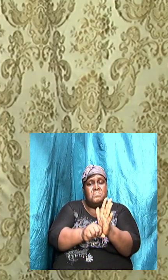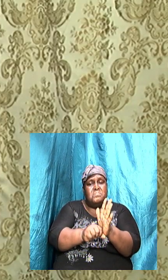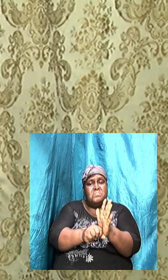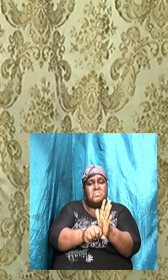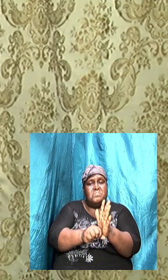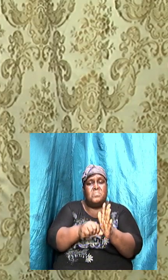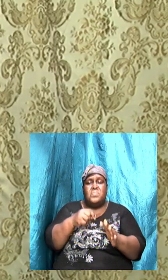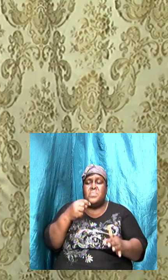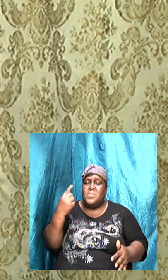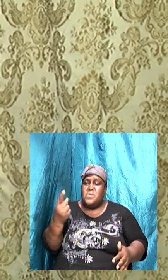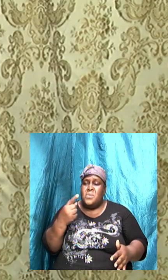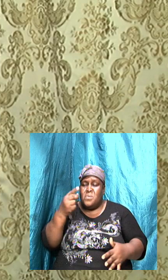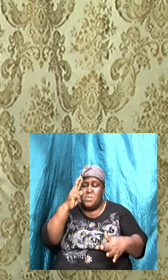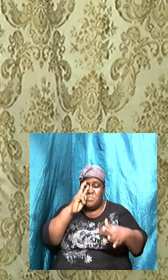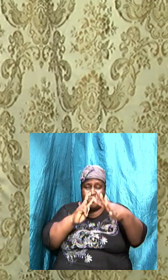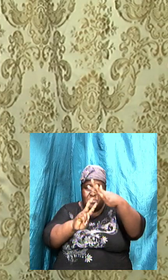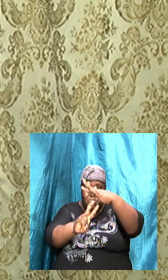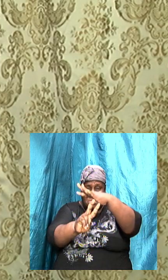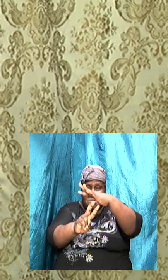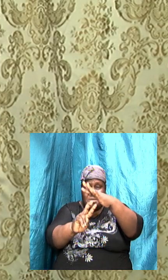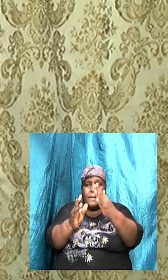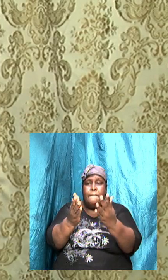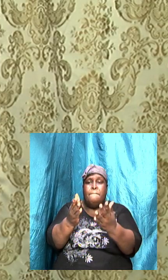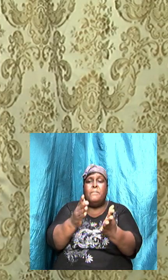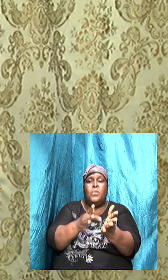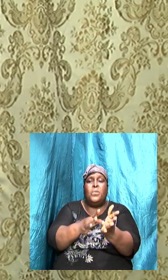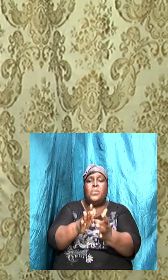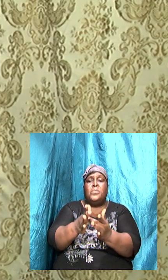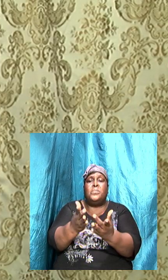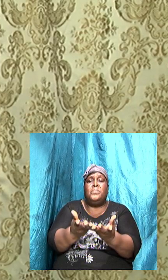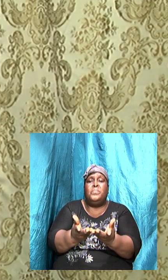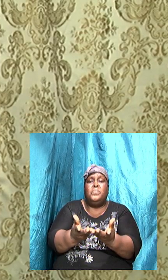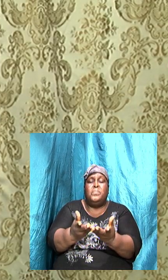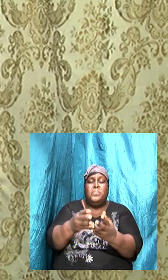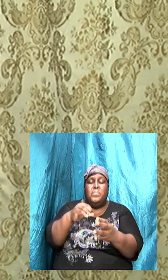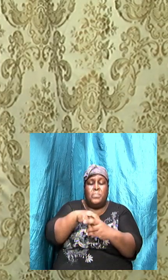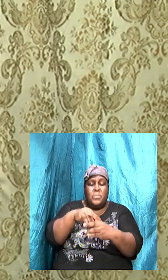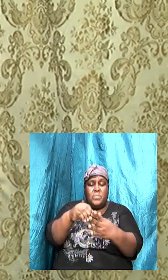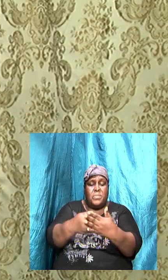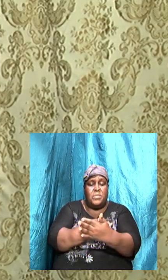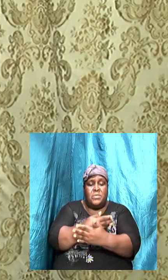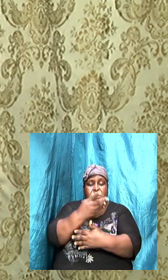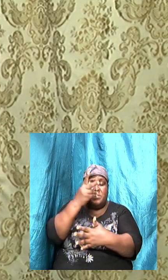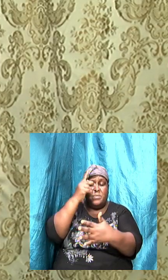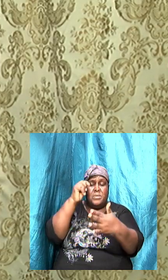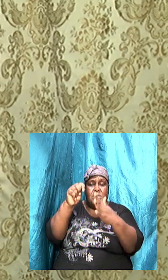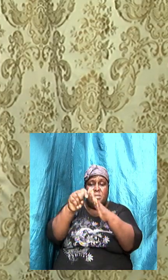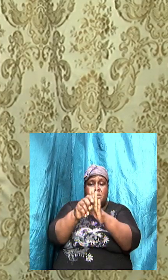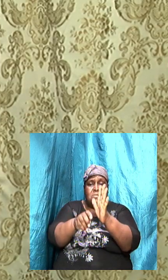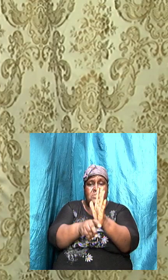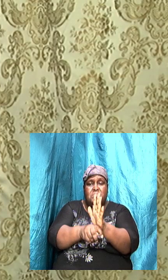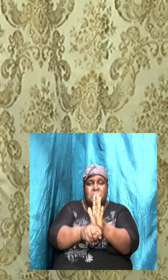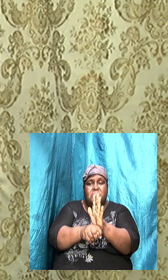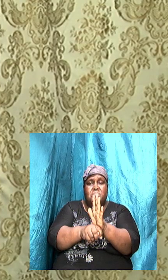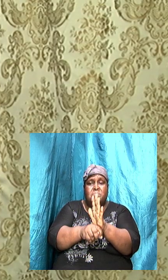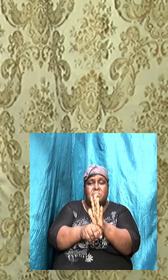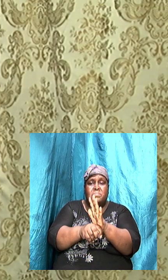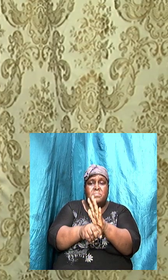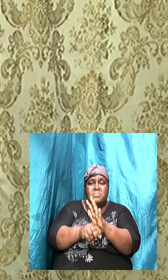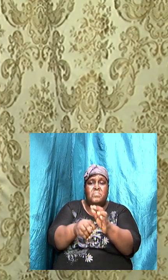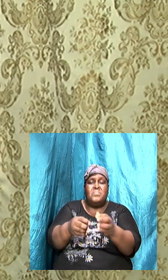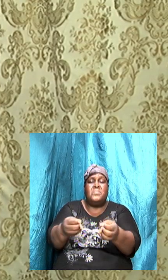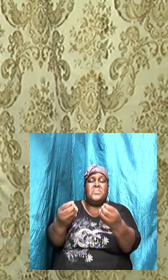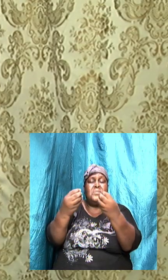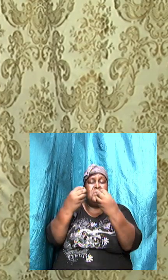only prophetic book, we might say, in the New Testament, and it gives us a